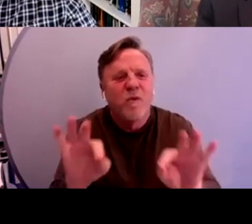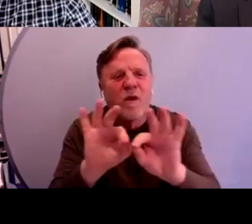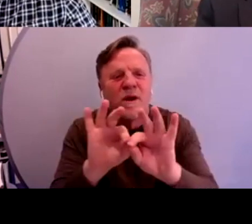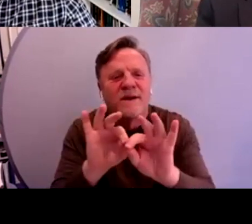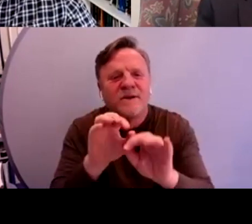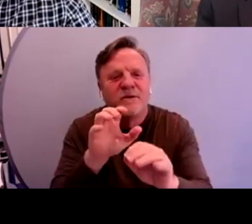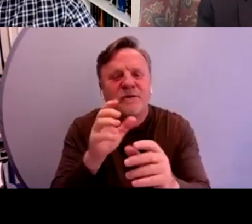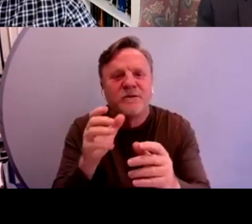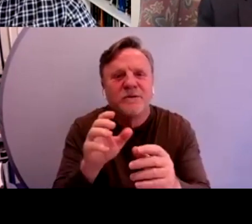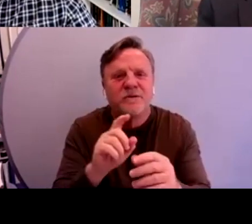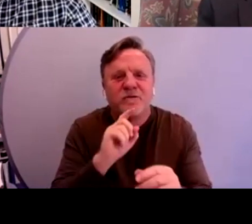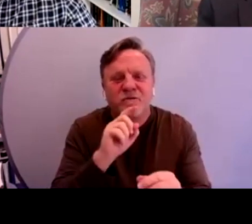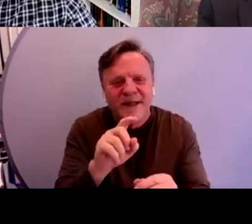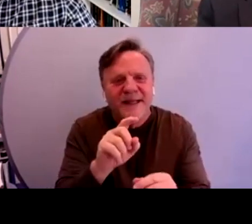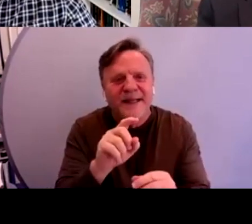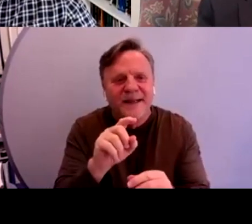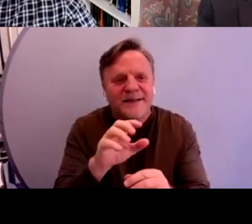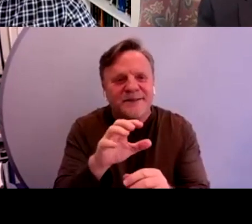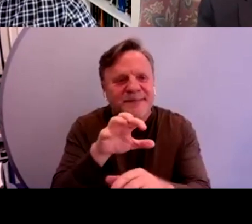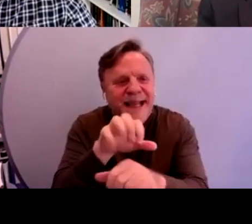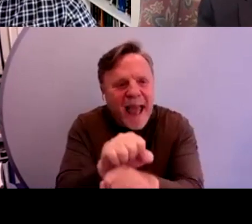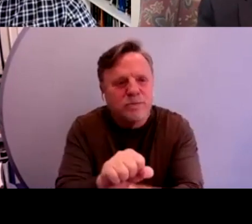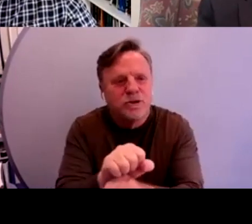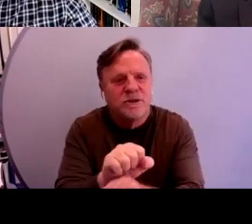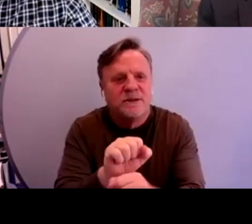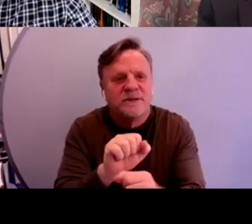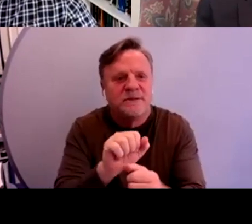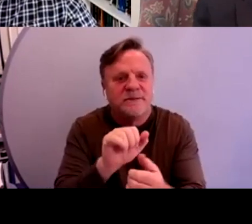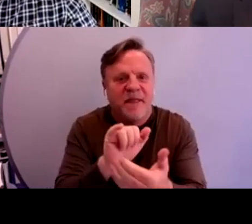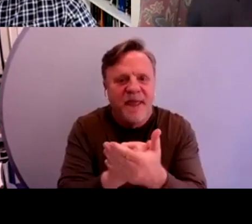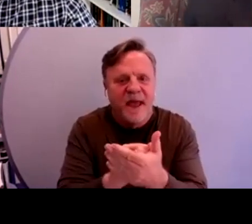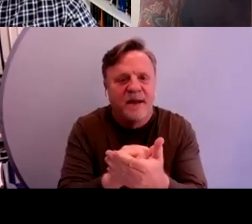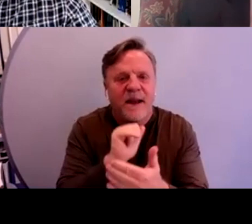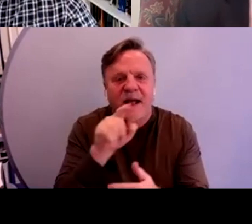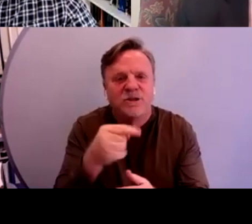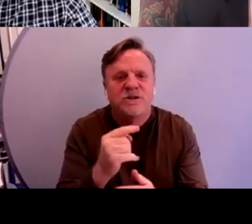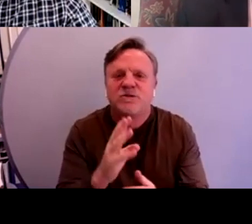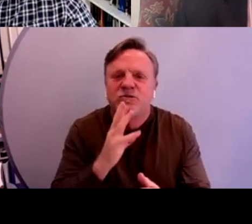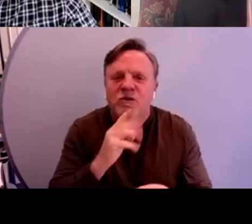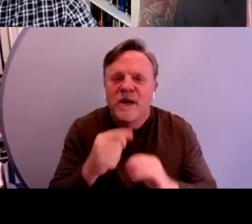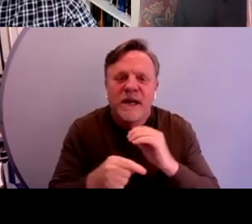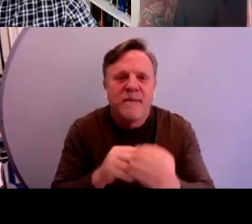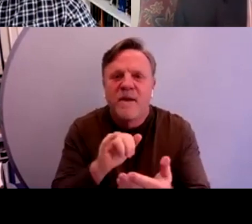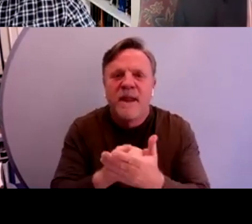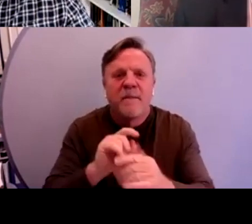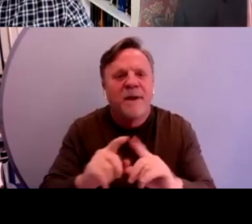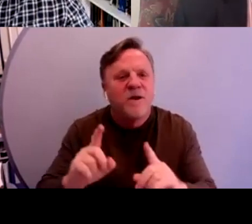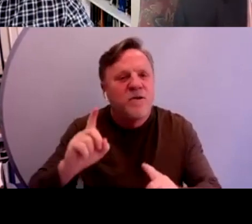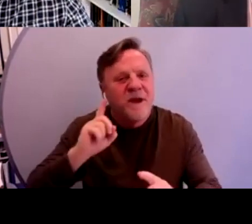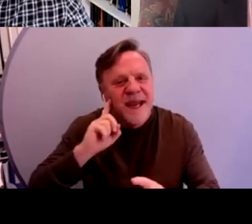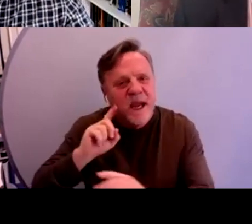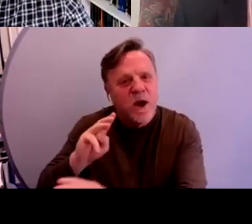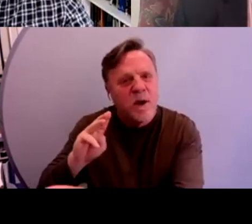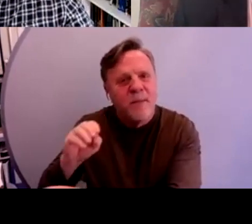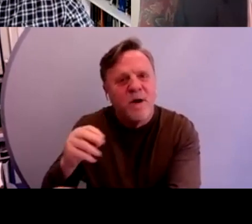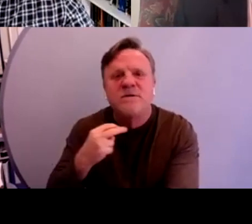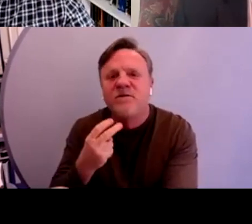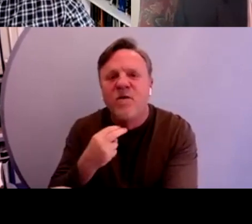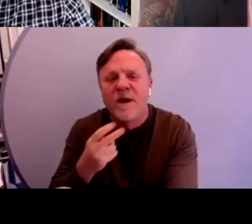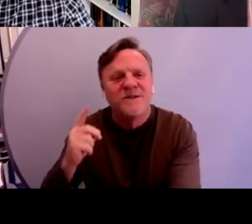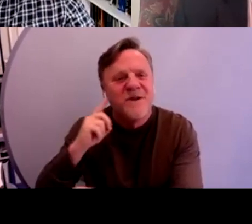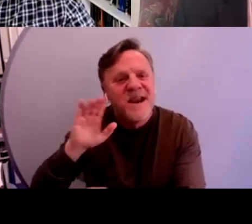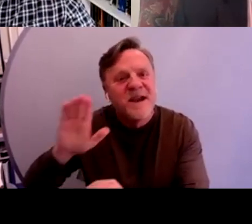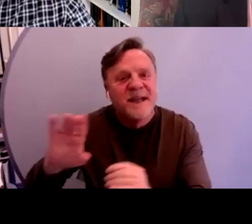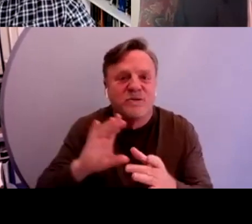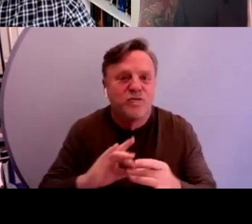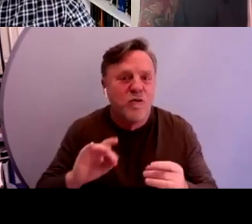that, and not just talking about it, but to hear Mo's voice, to hear Mo's story,